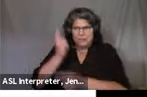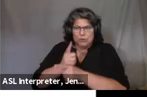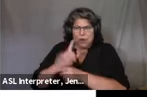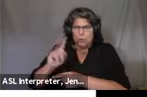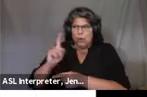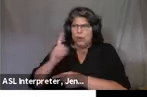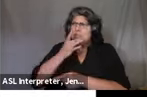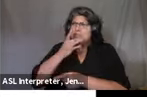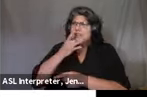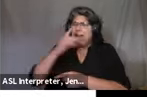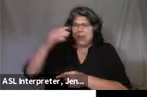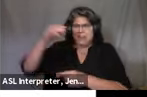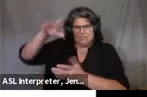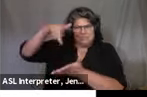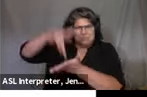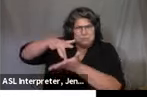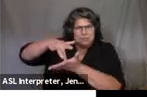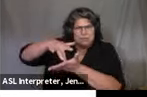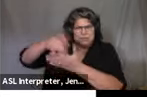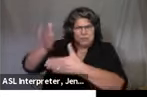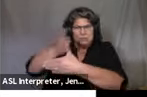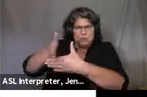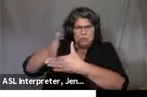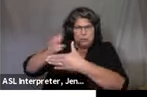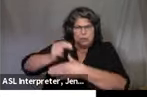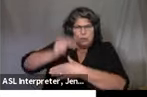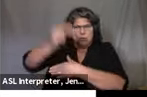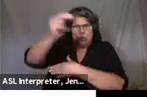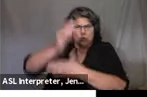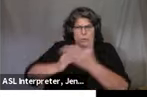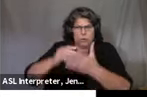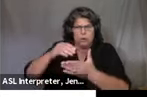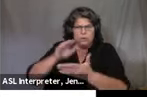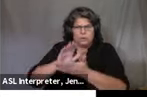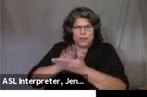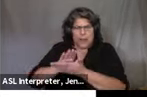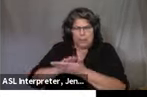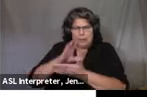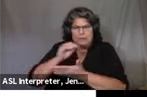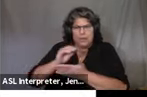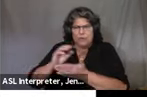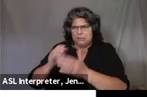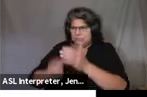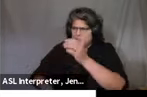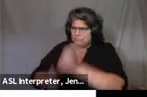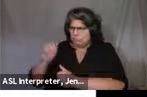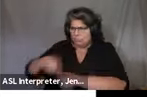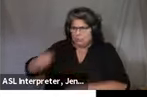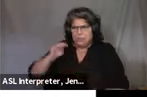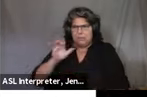is? Between the northern part of the campus and the main part of the campus?